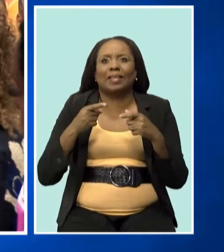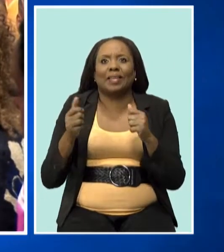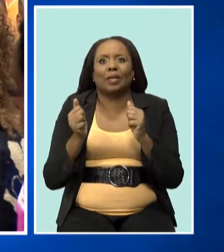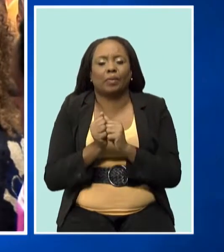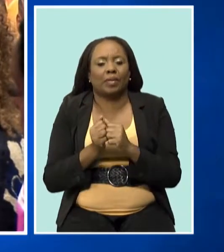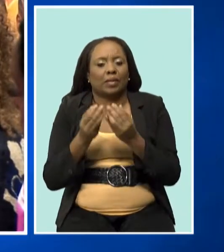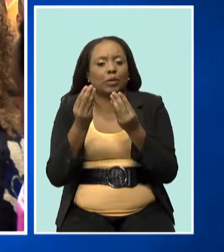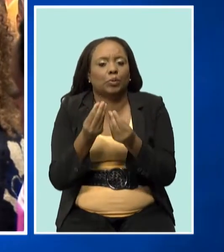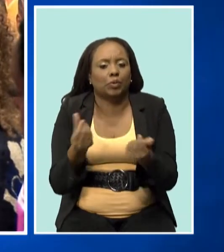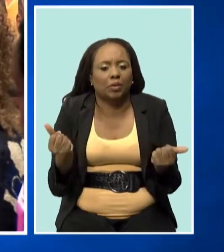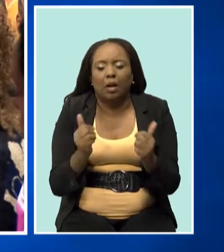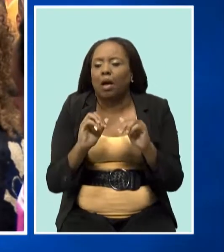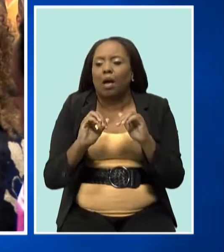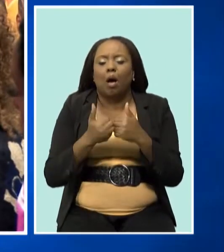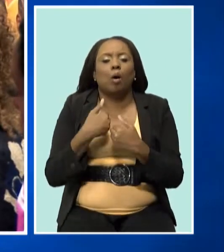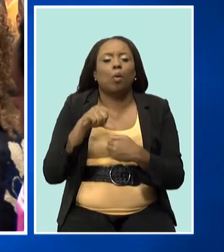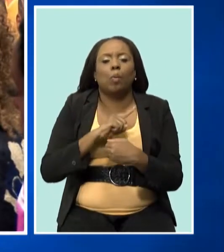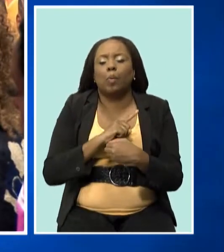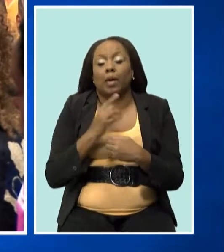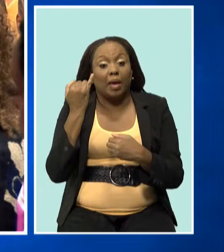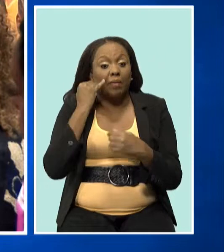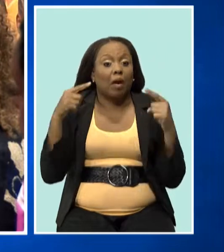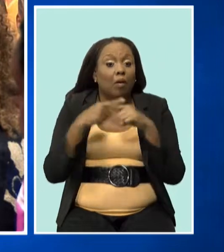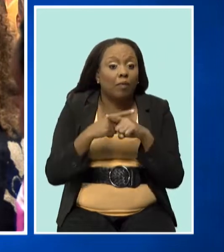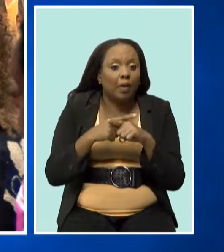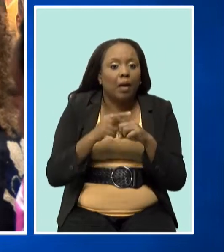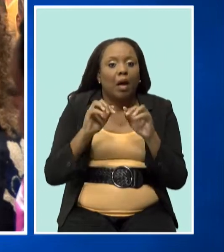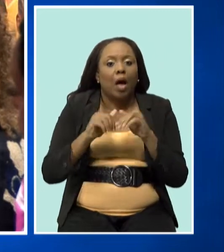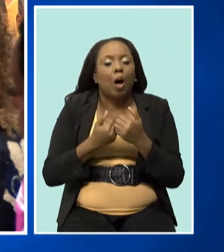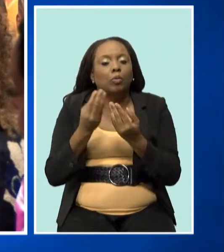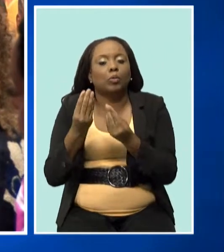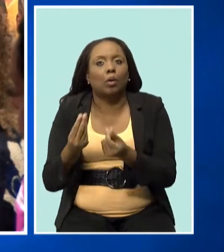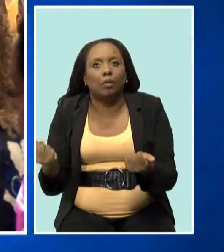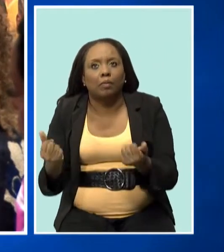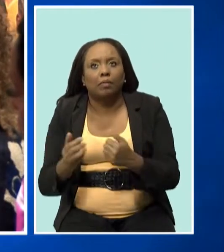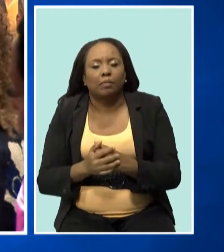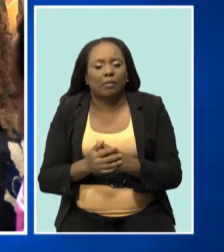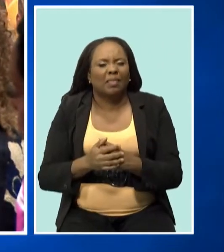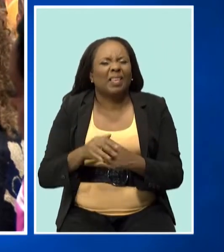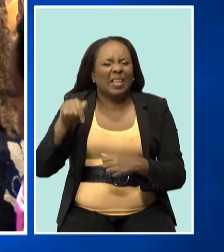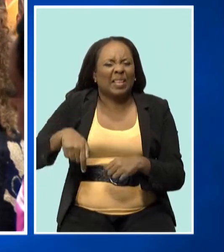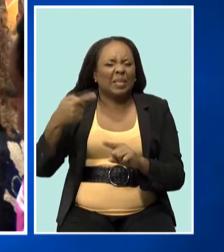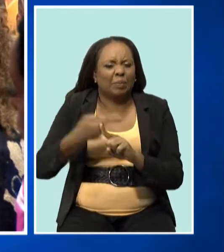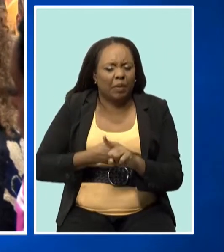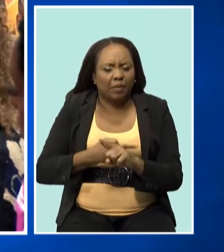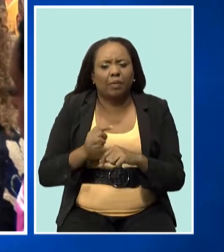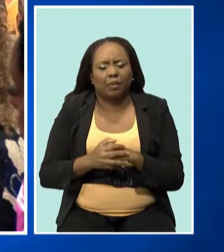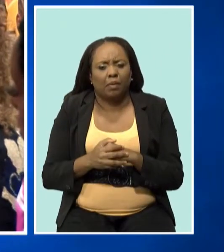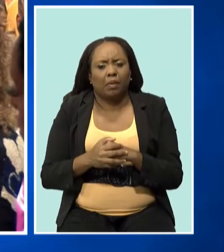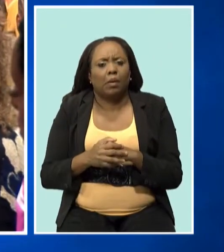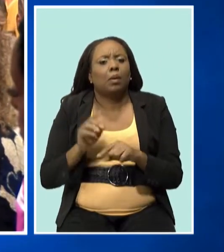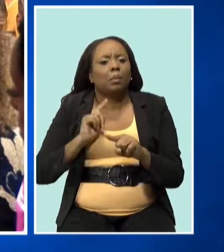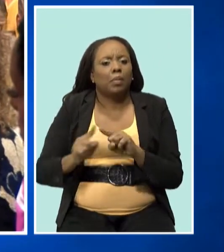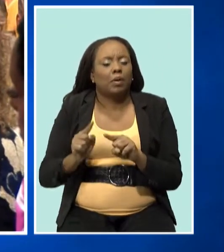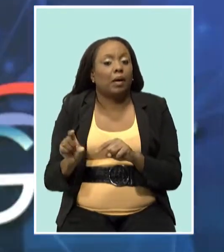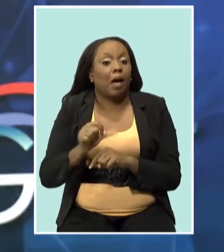grown. Now, the director of the Child Care Board, Roseanne Richards, spoke about some of the special activities to mark the